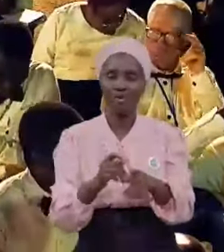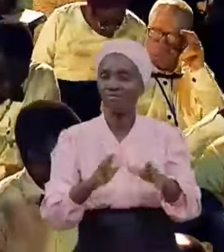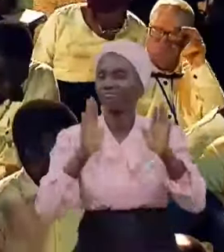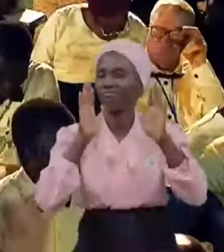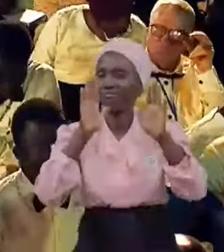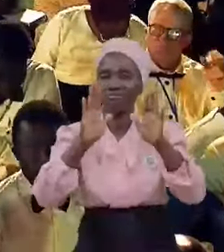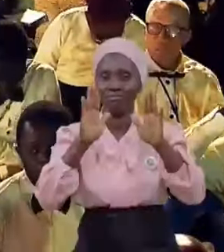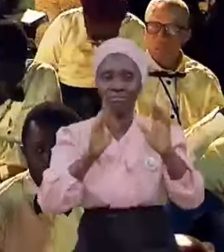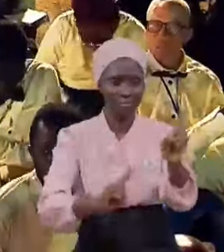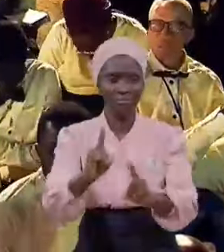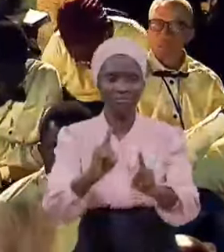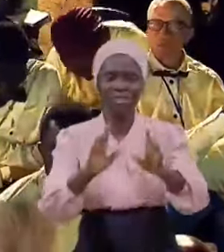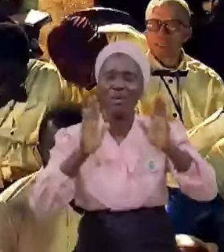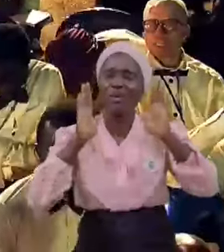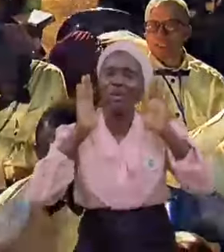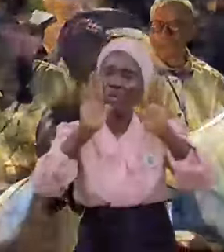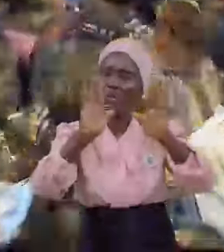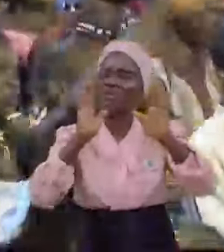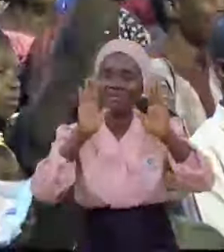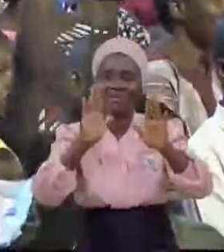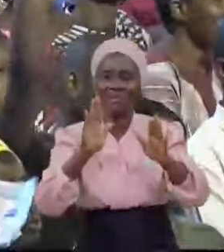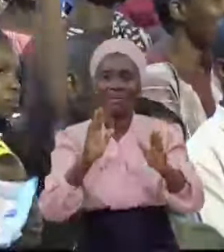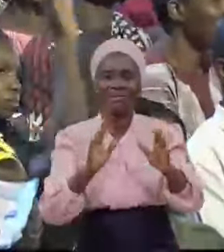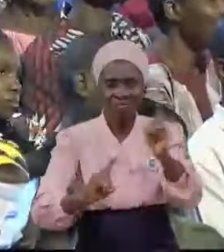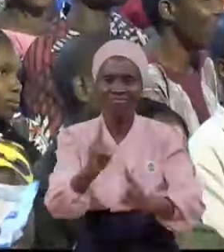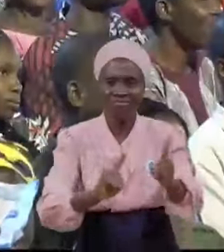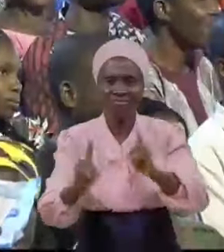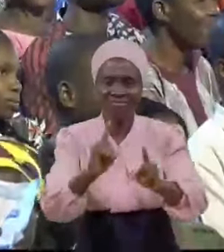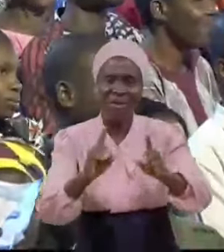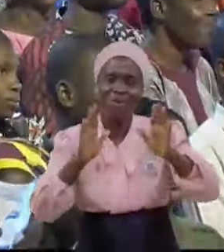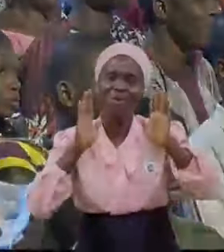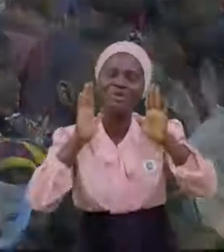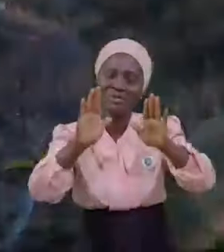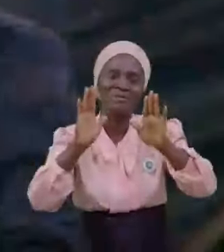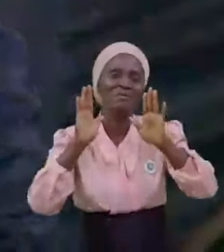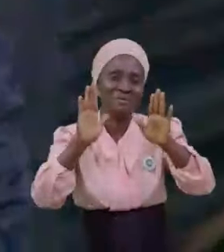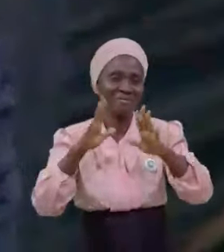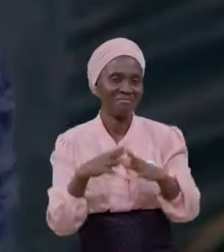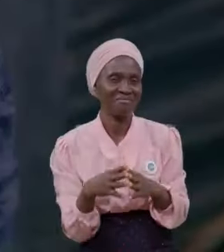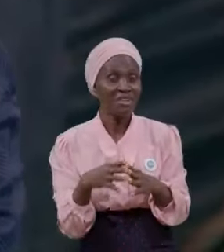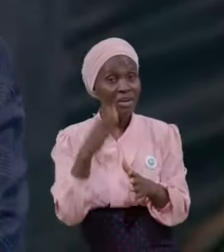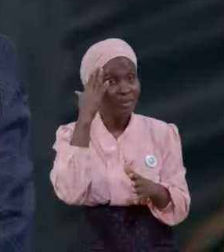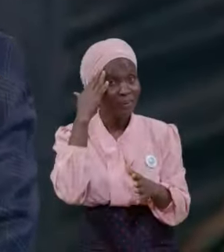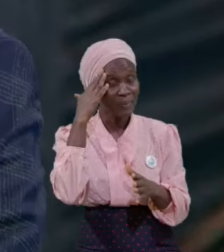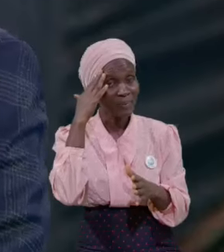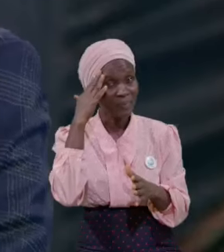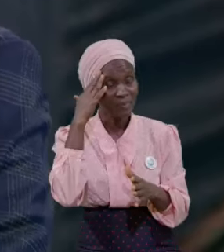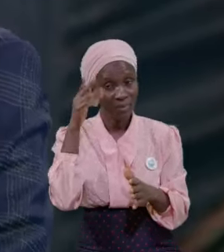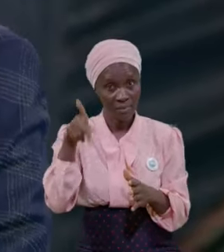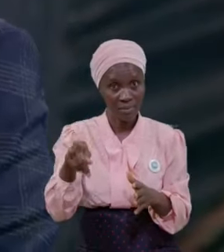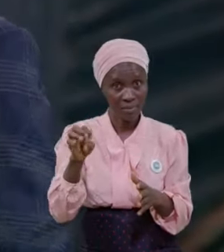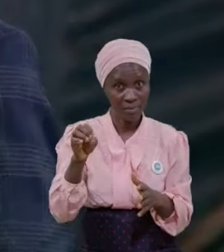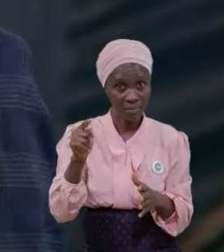wonderful, I said, say wonderful. You know, Peter was quite